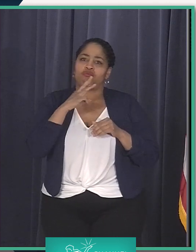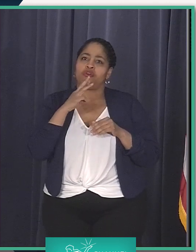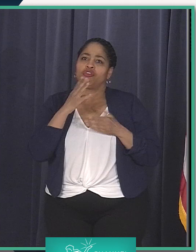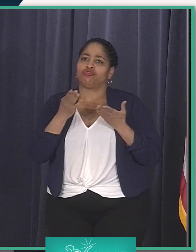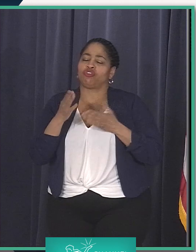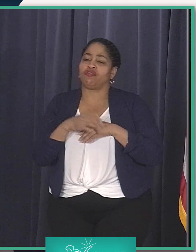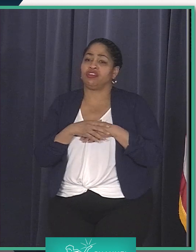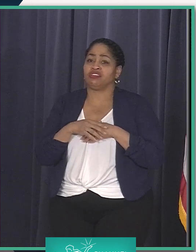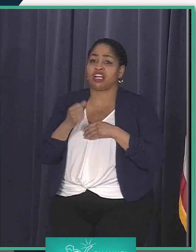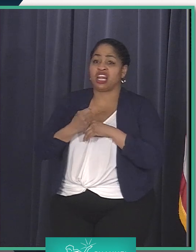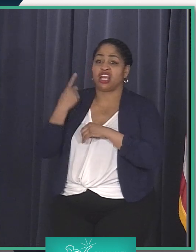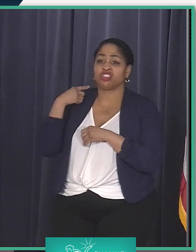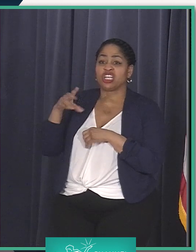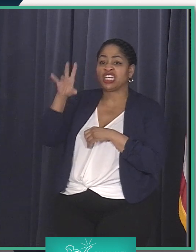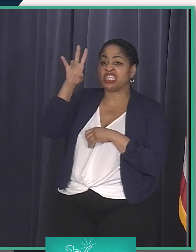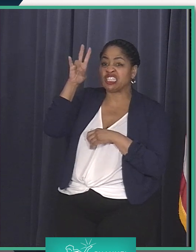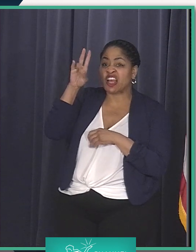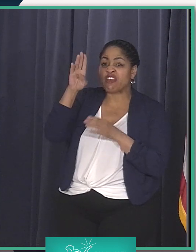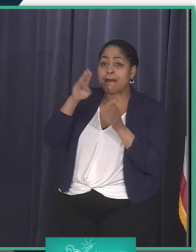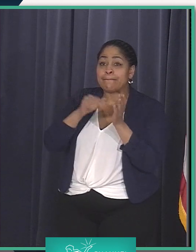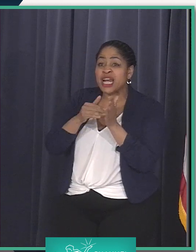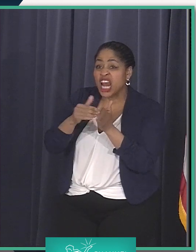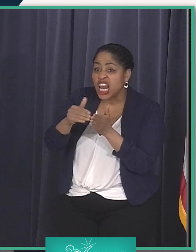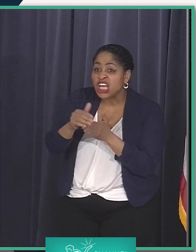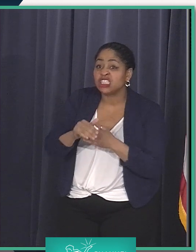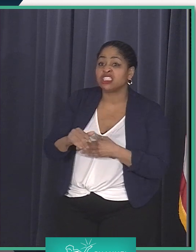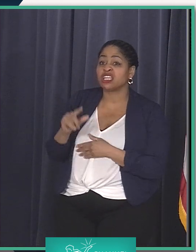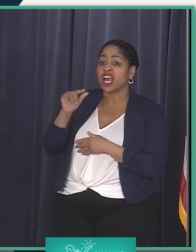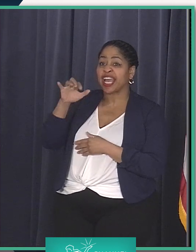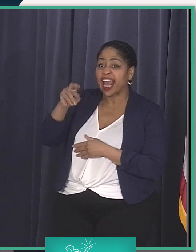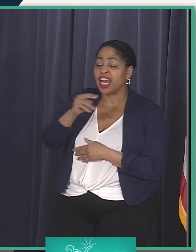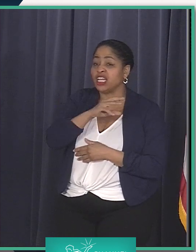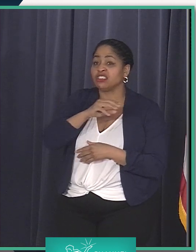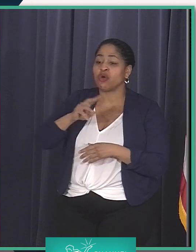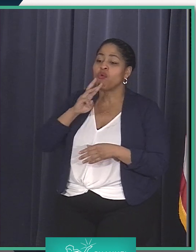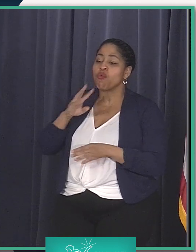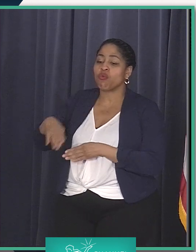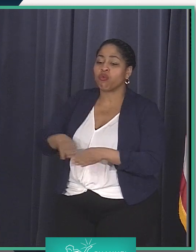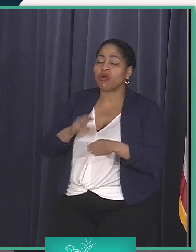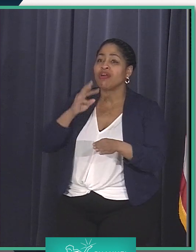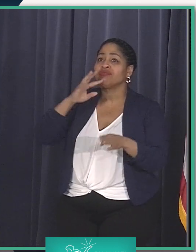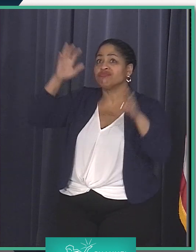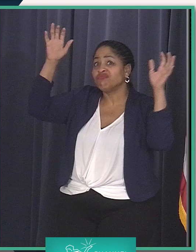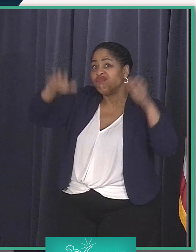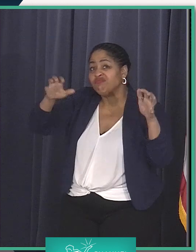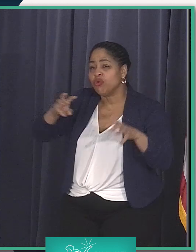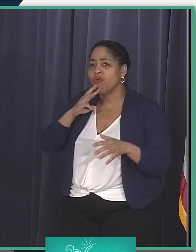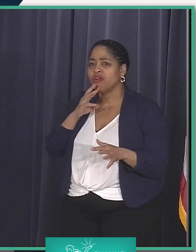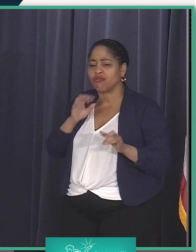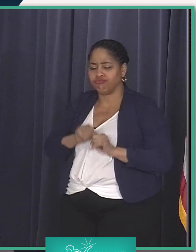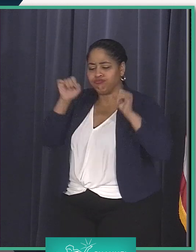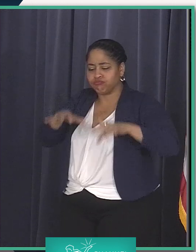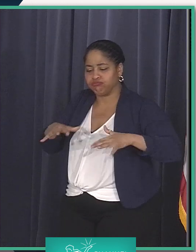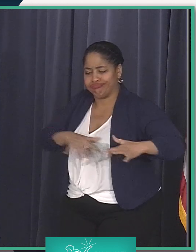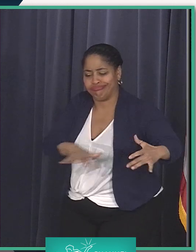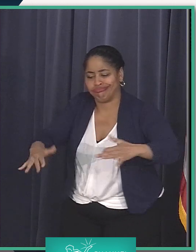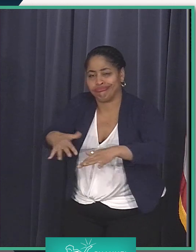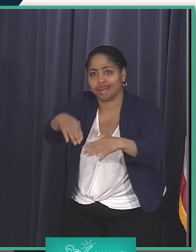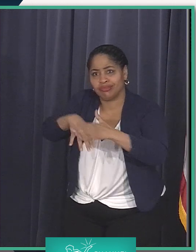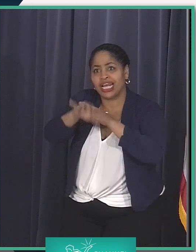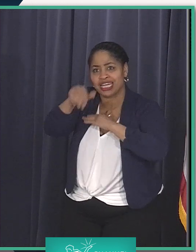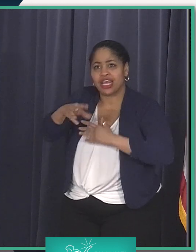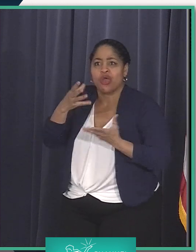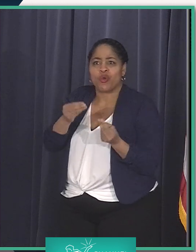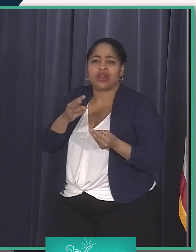7 billion gallons of river and storm water flowed into this wet weather treatment facility.